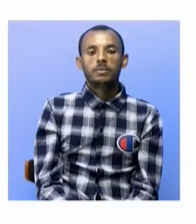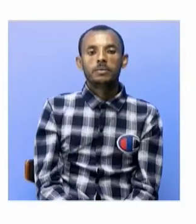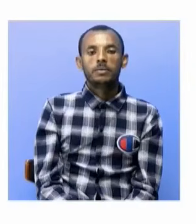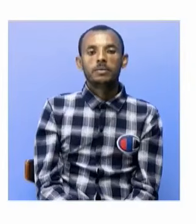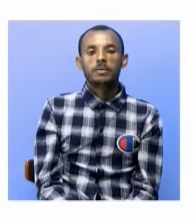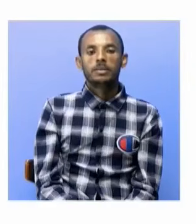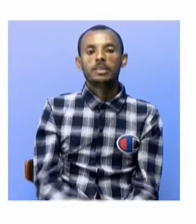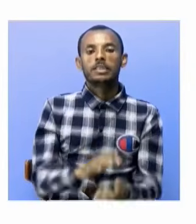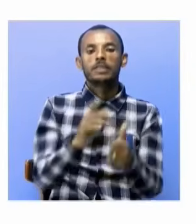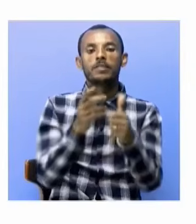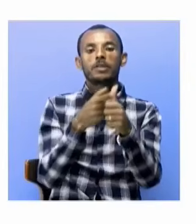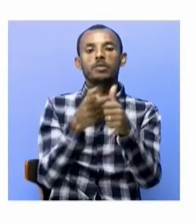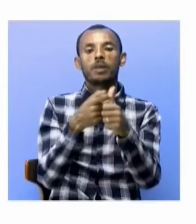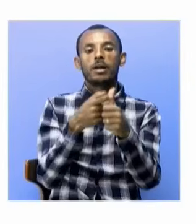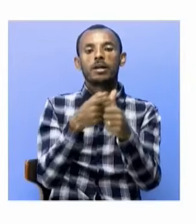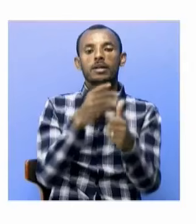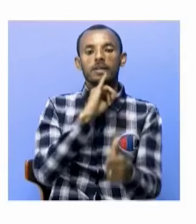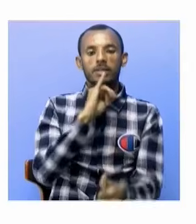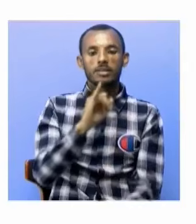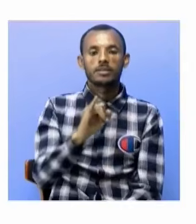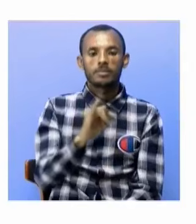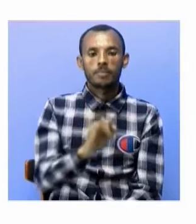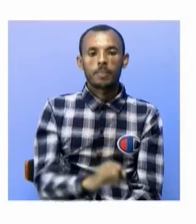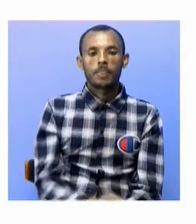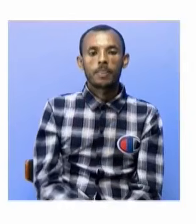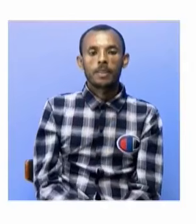The first one is